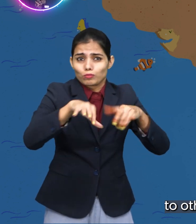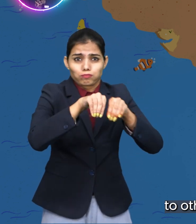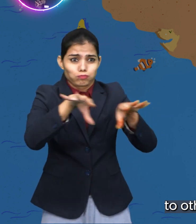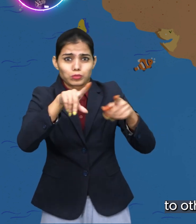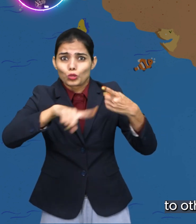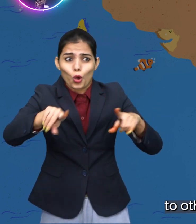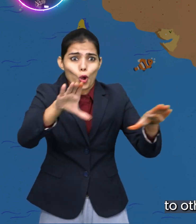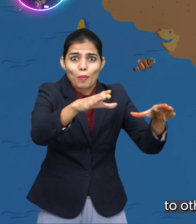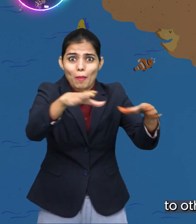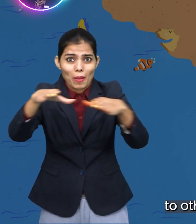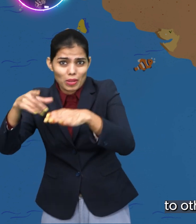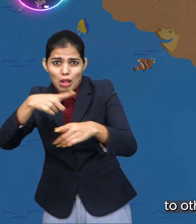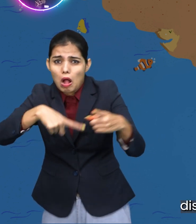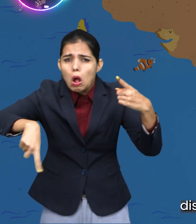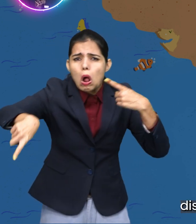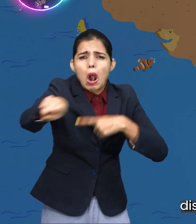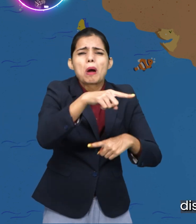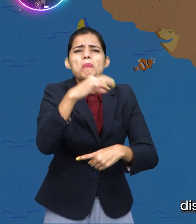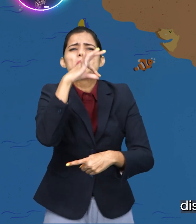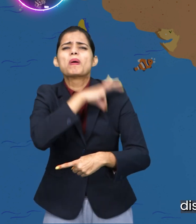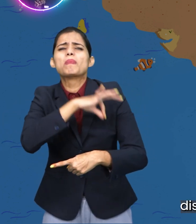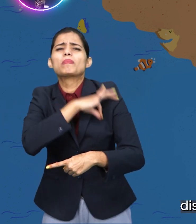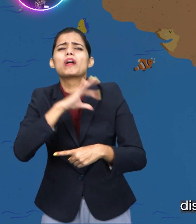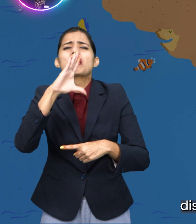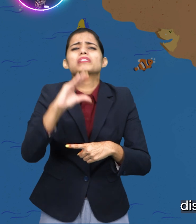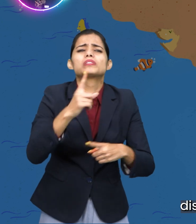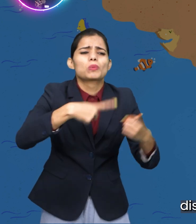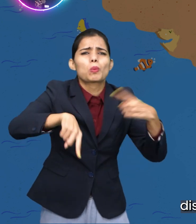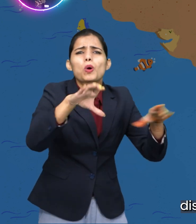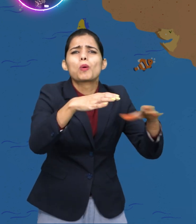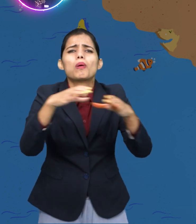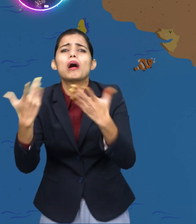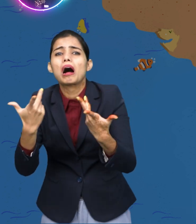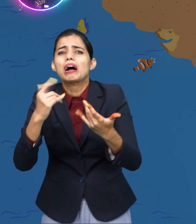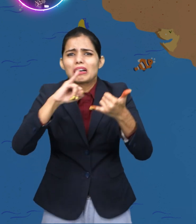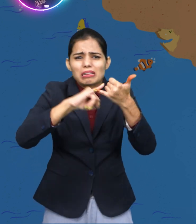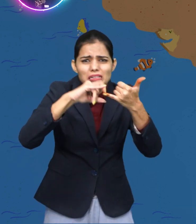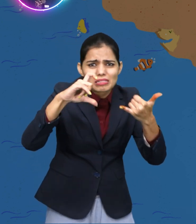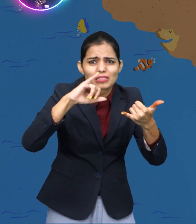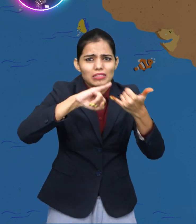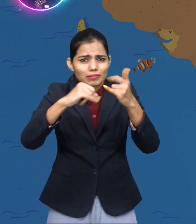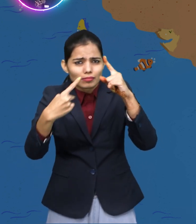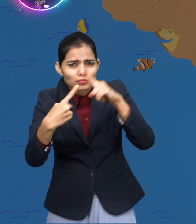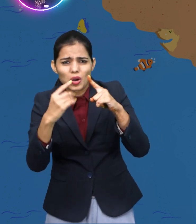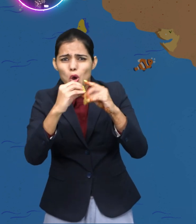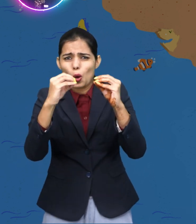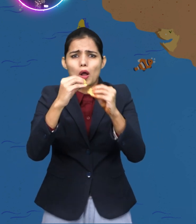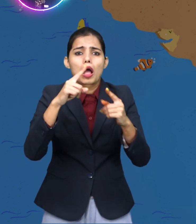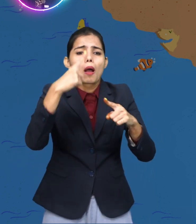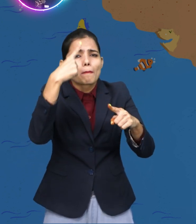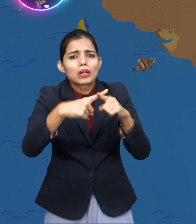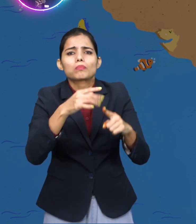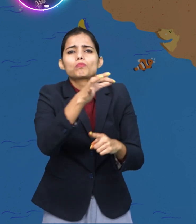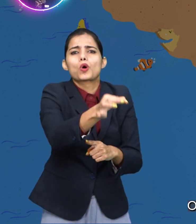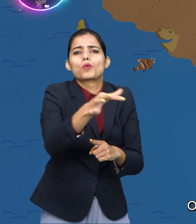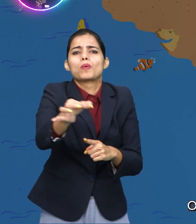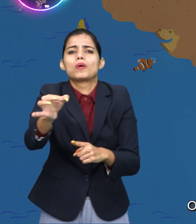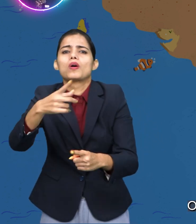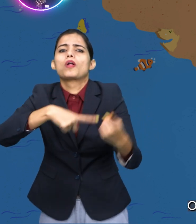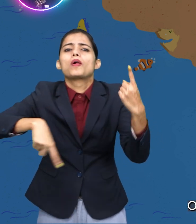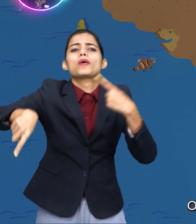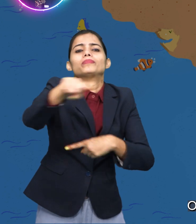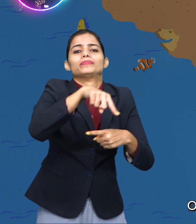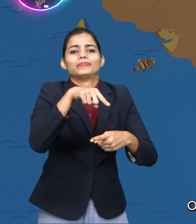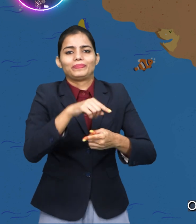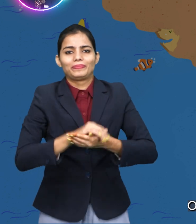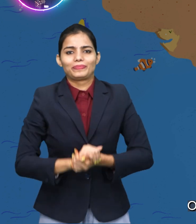to other socio-economically disadvantaged groups such as SCs, STs,